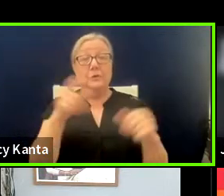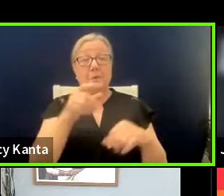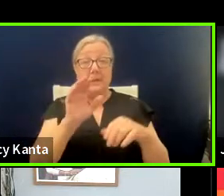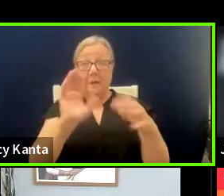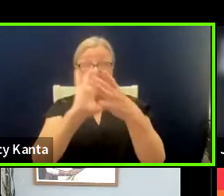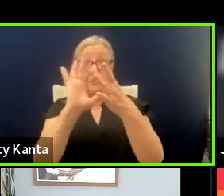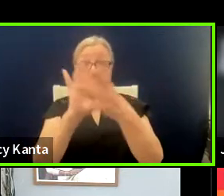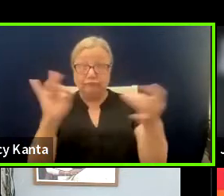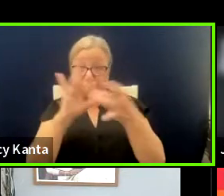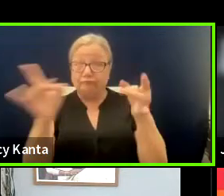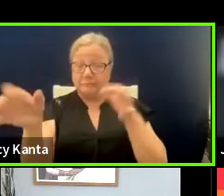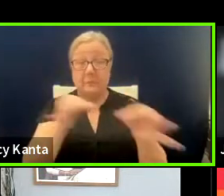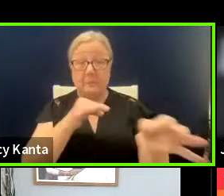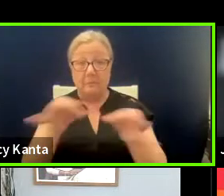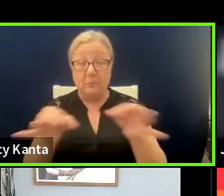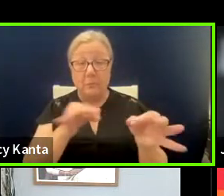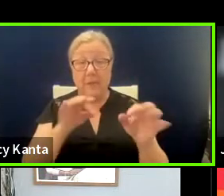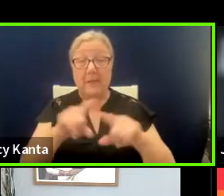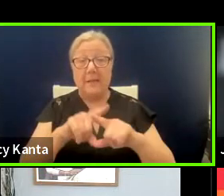to